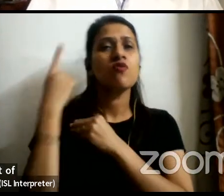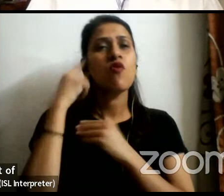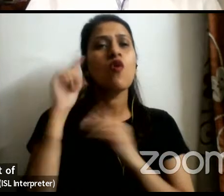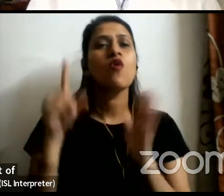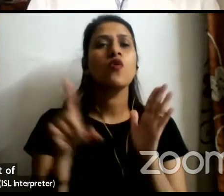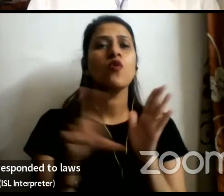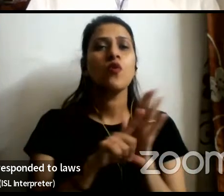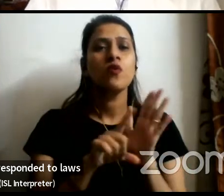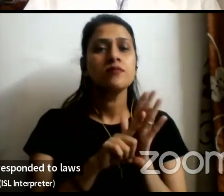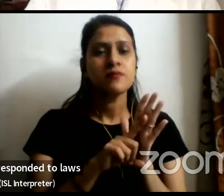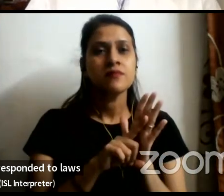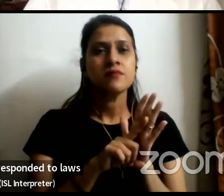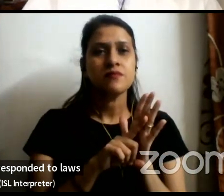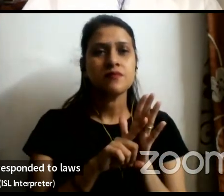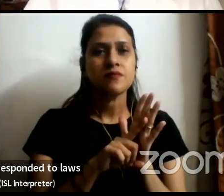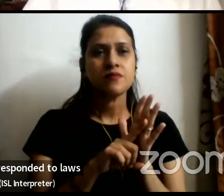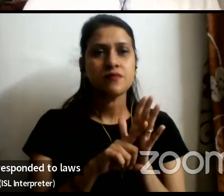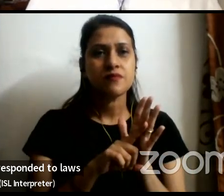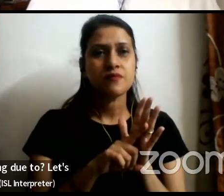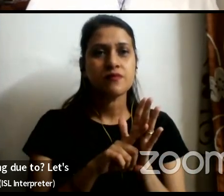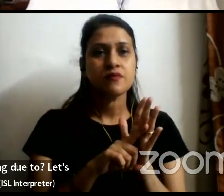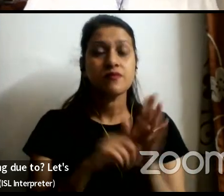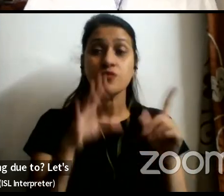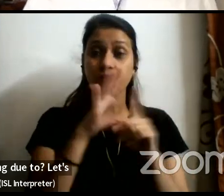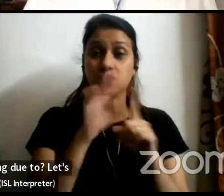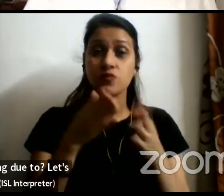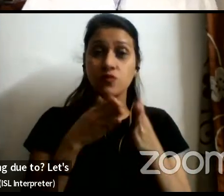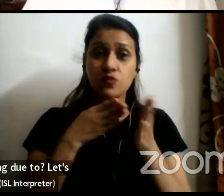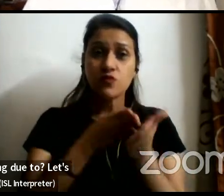haven't arisen due to, let's put it this way, like a sui